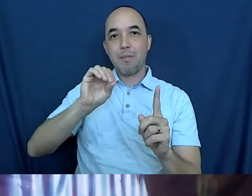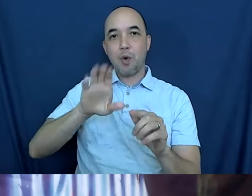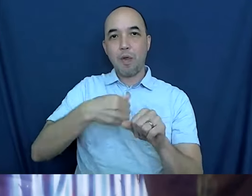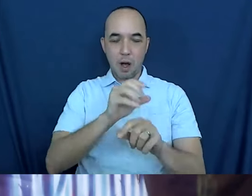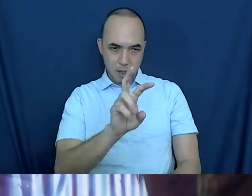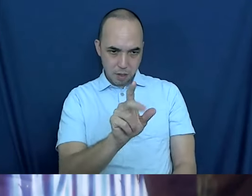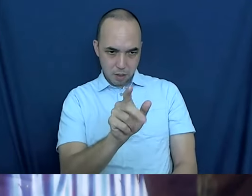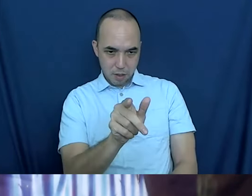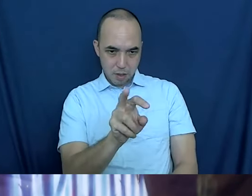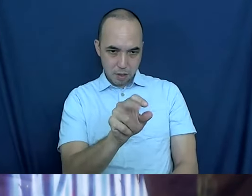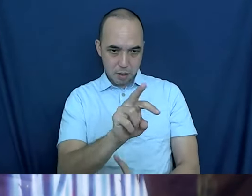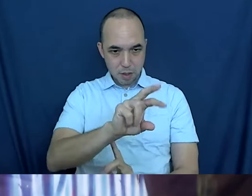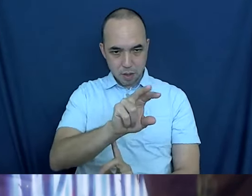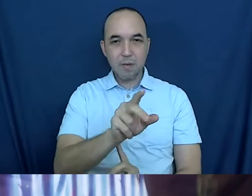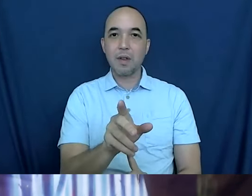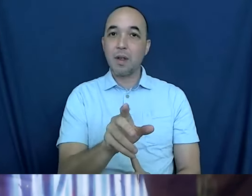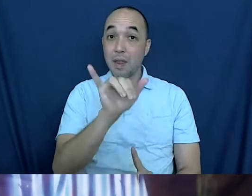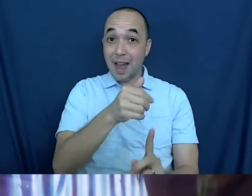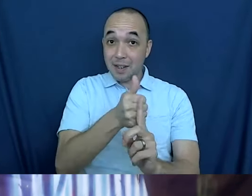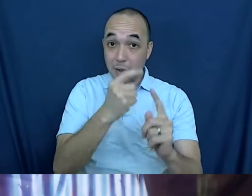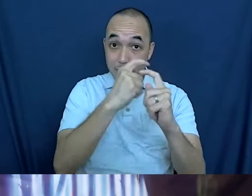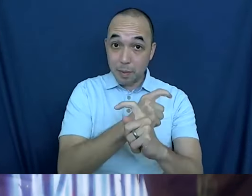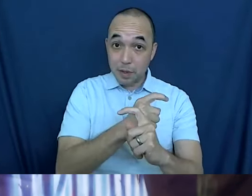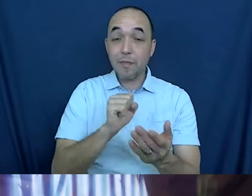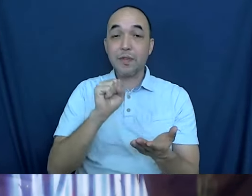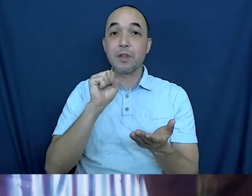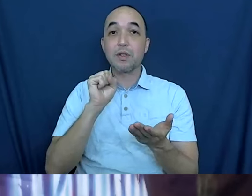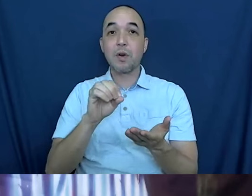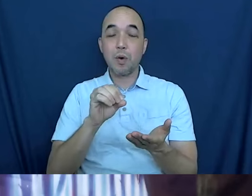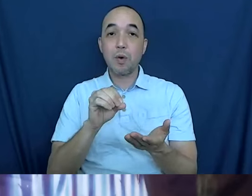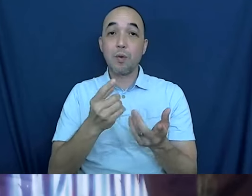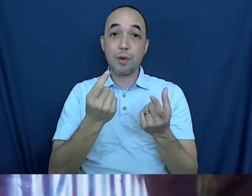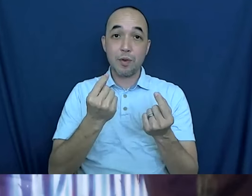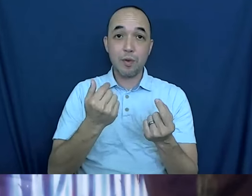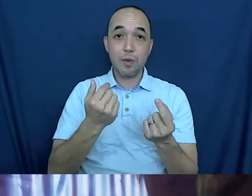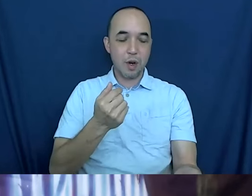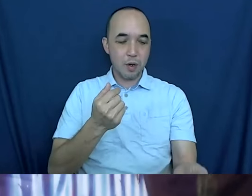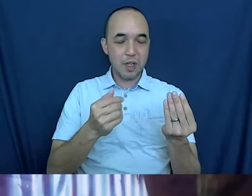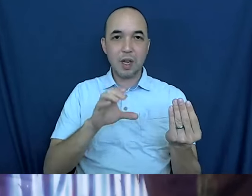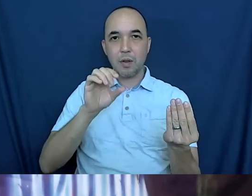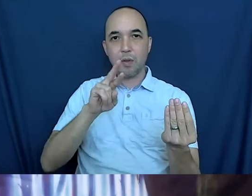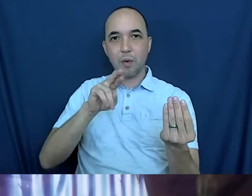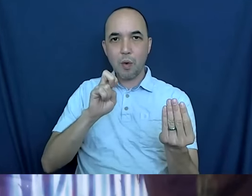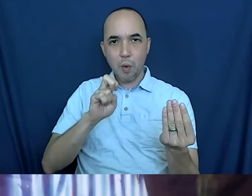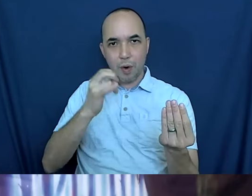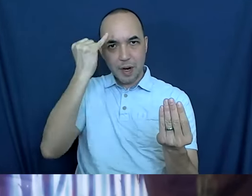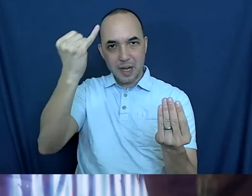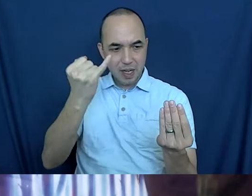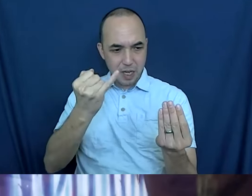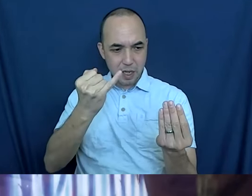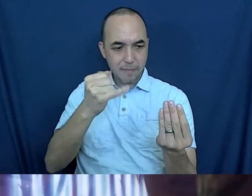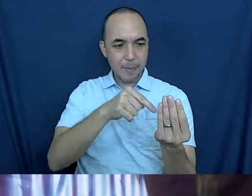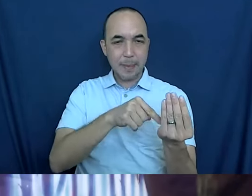puzzle. Puzzle makers will take like the core premise of a puzzle they want and decide how they want to reskin it to fit the